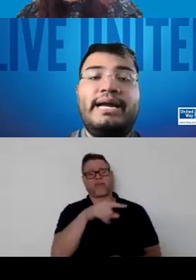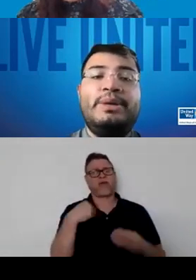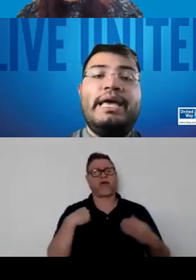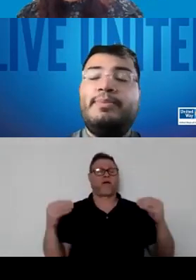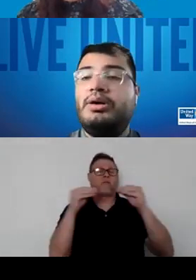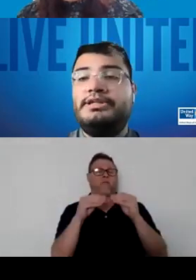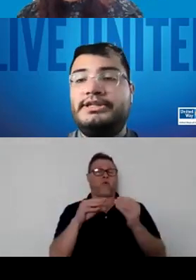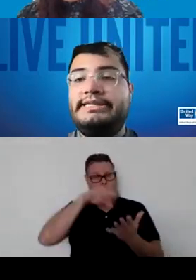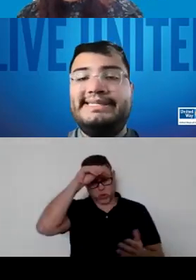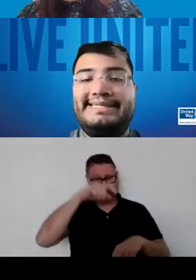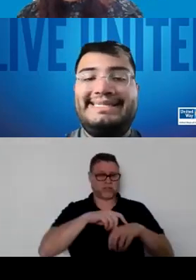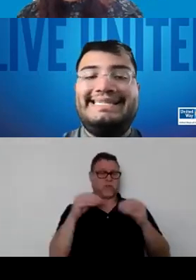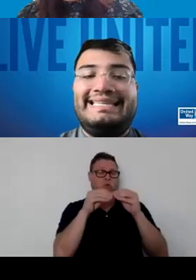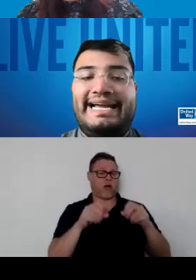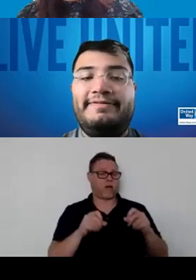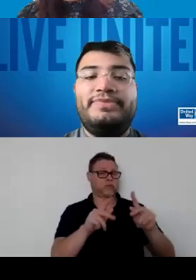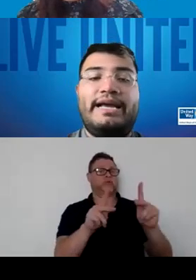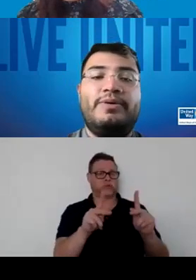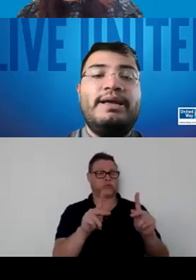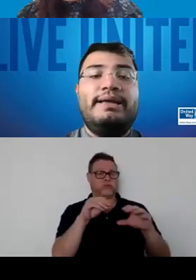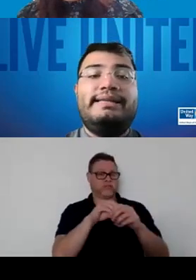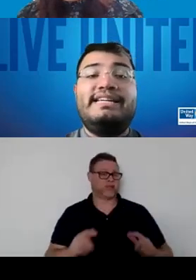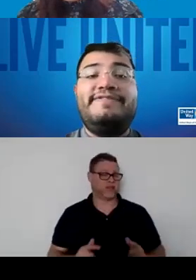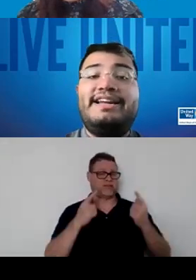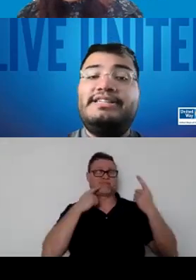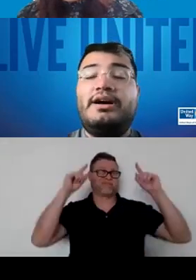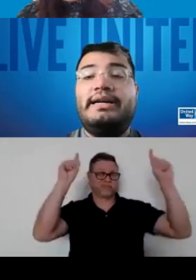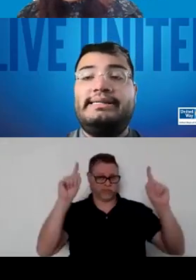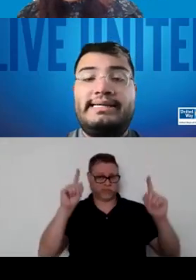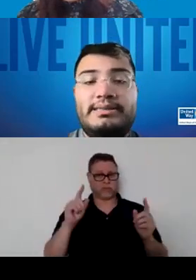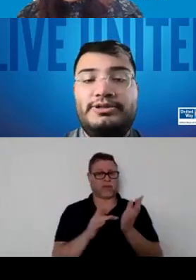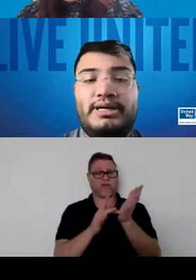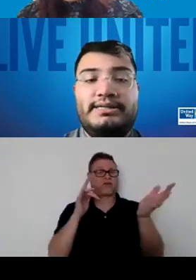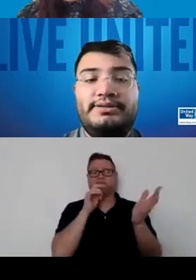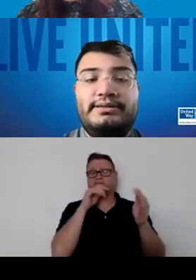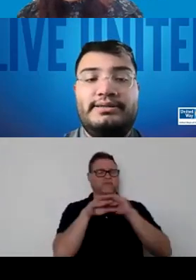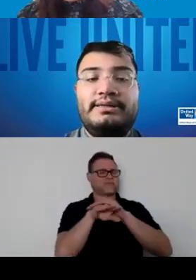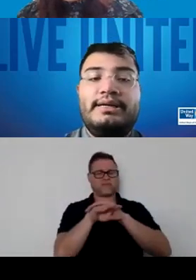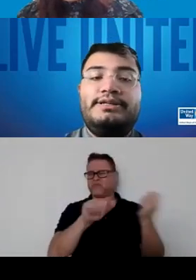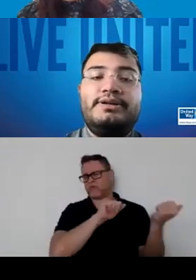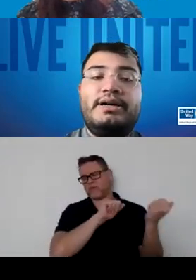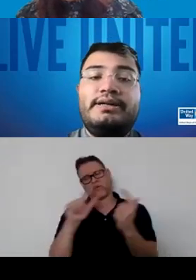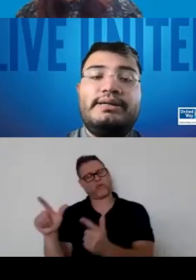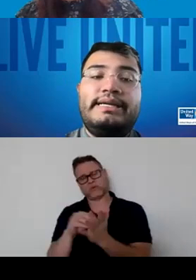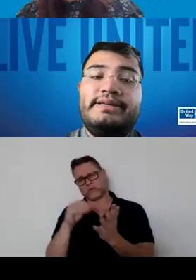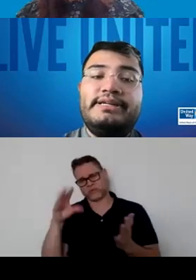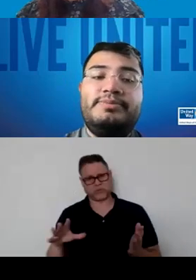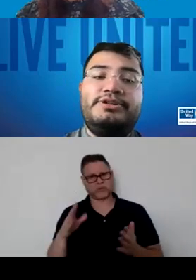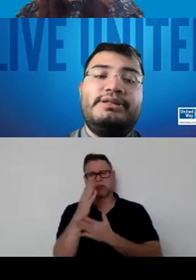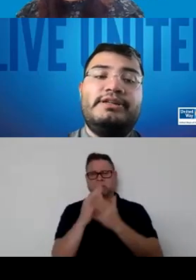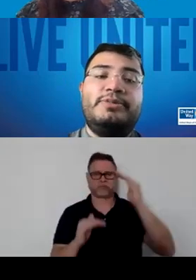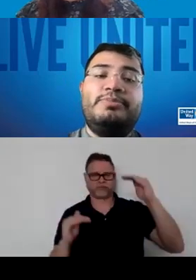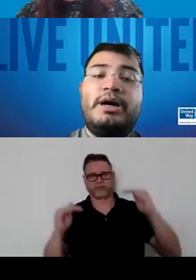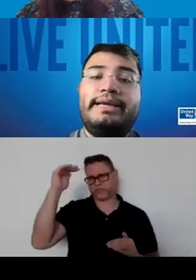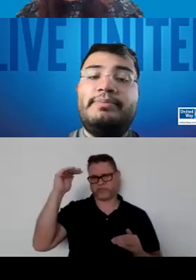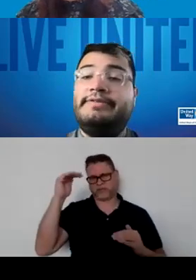learning time and more opportunities to succeed in life. Now, these advantages aren't accessible to all students. Due to uneven